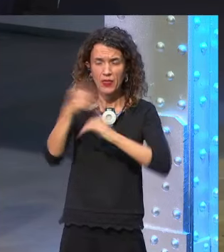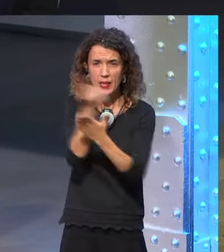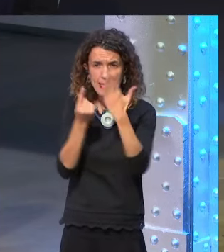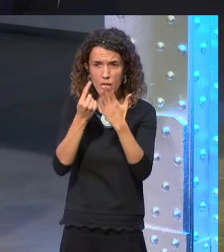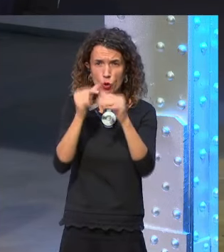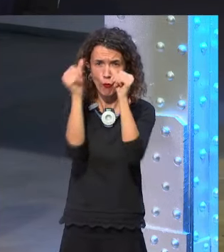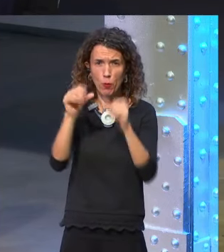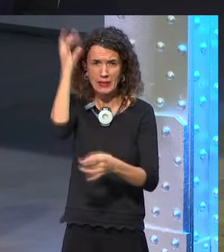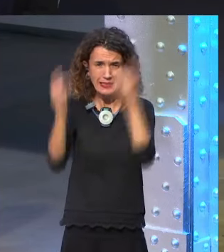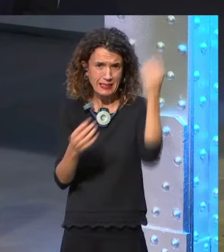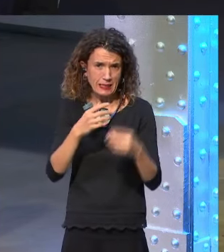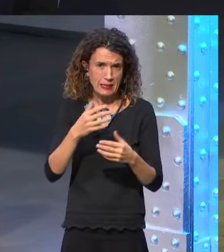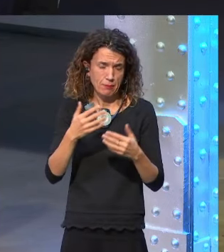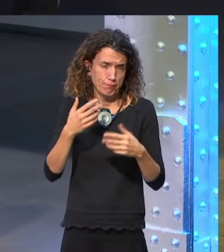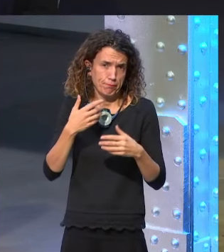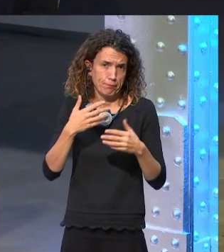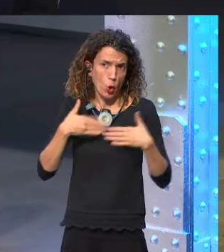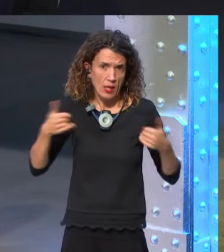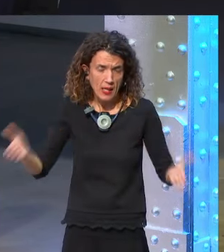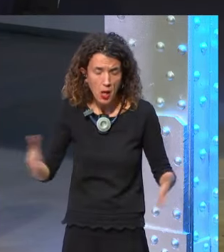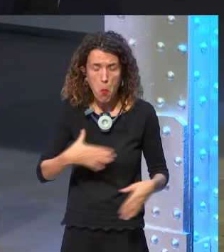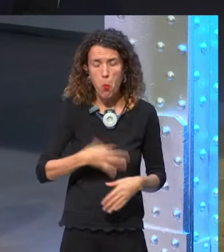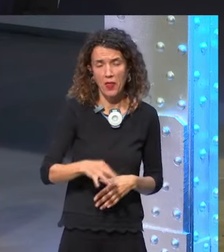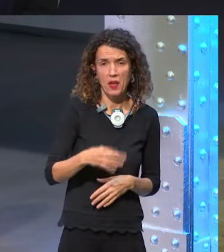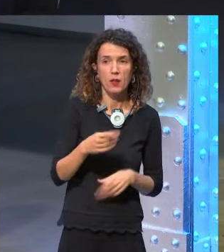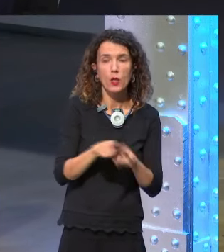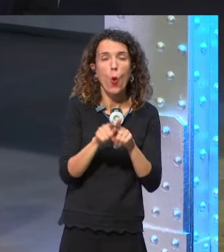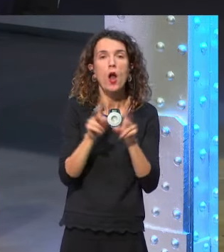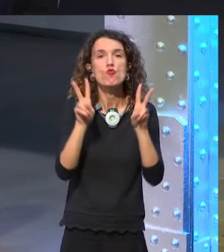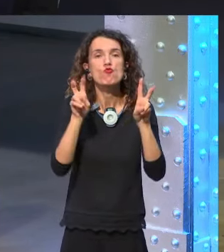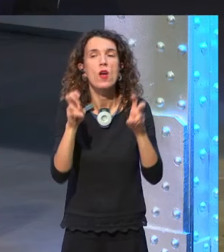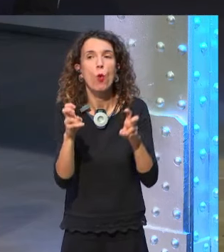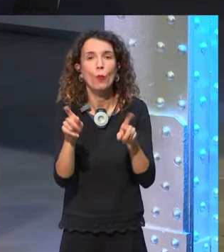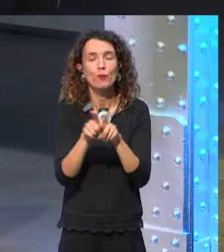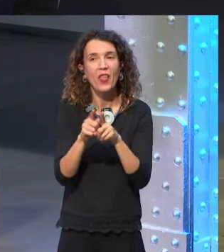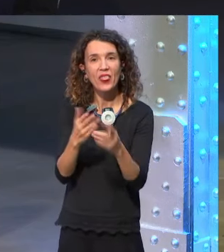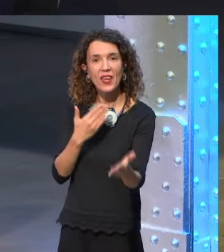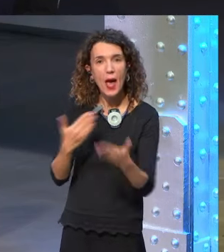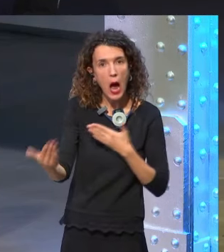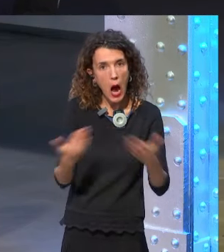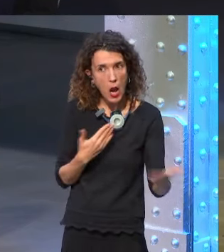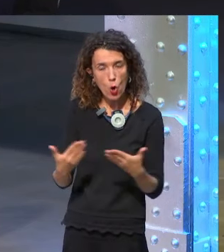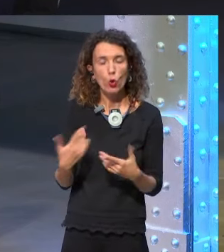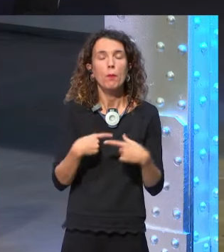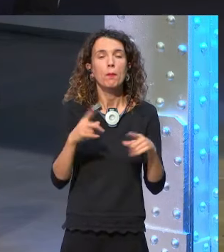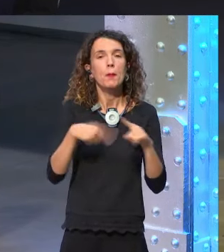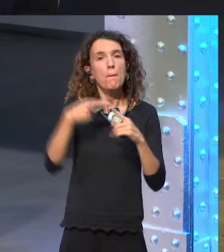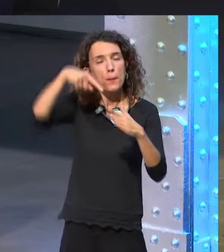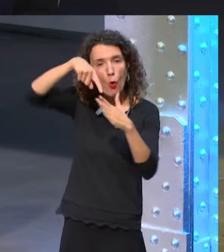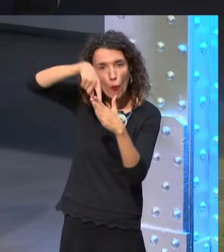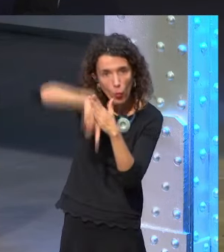establishes and a good dialogue about these new design cultures, then I think we can also look into